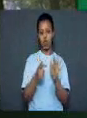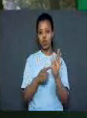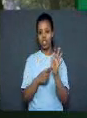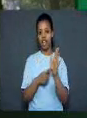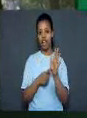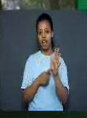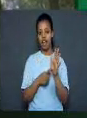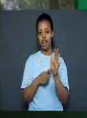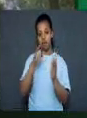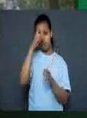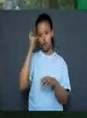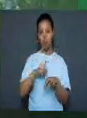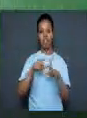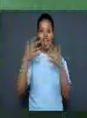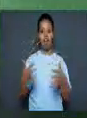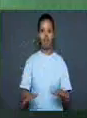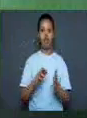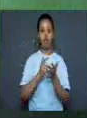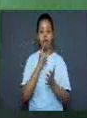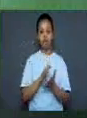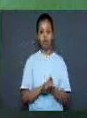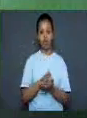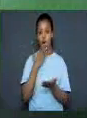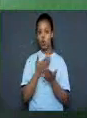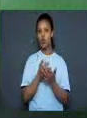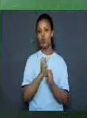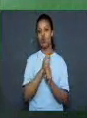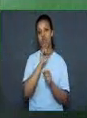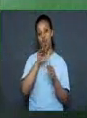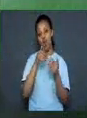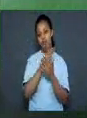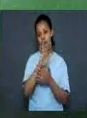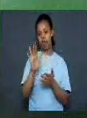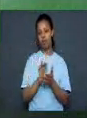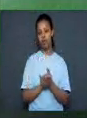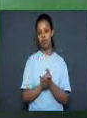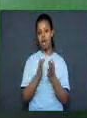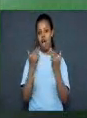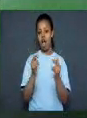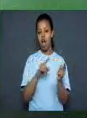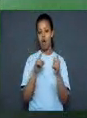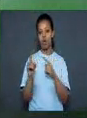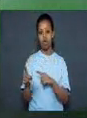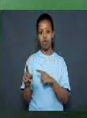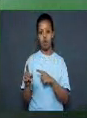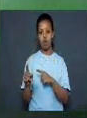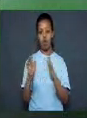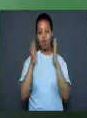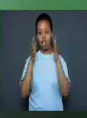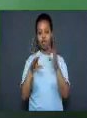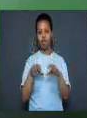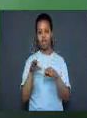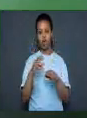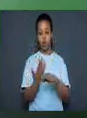leaves in the winter. Great work, everyone. Now, let us turn our attention